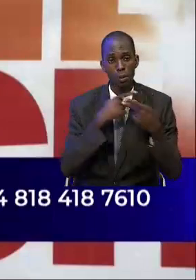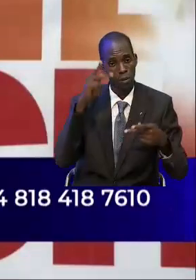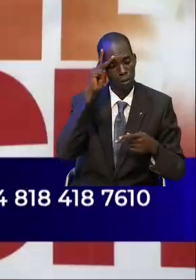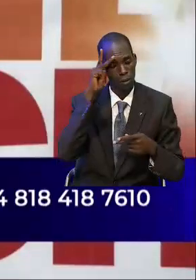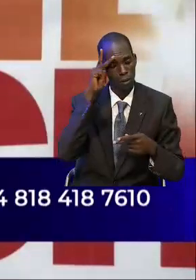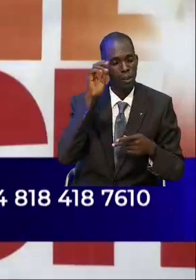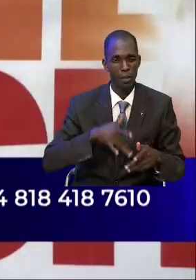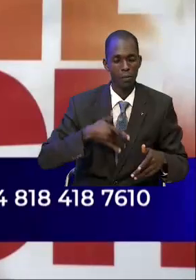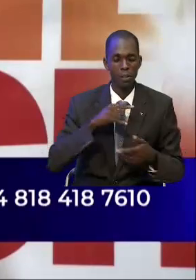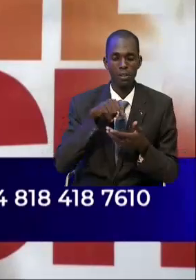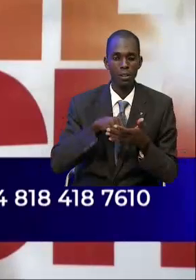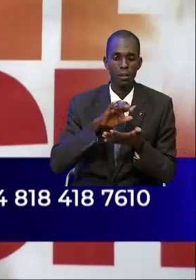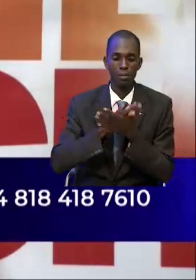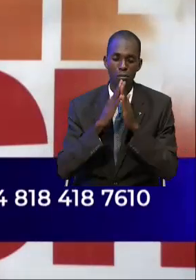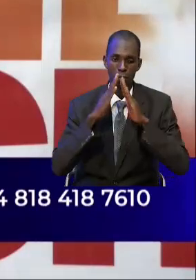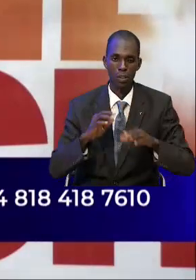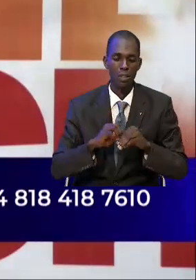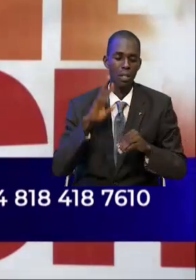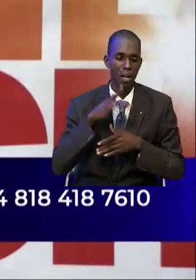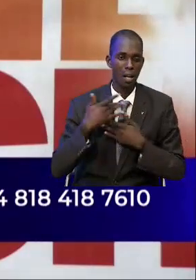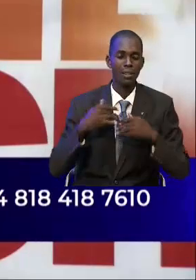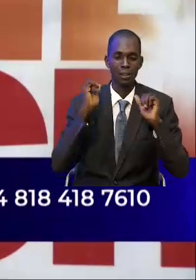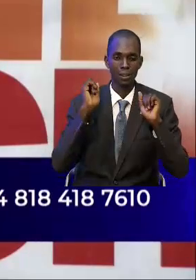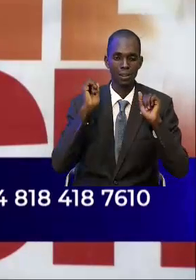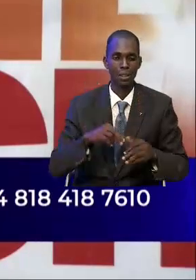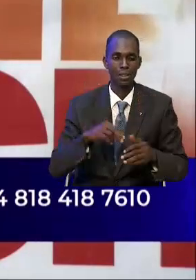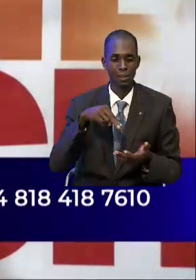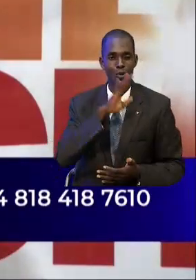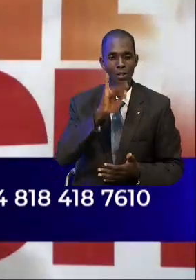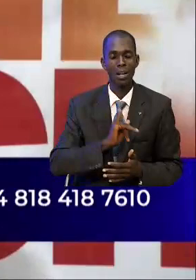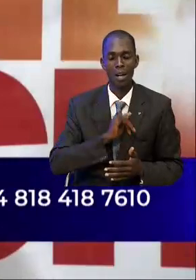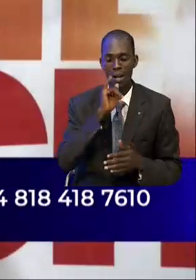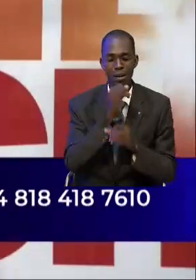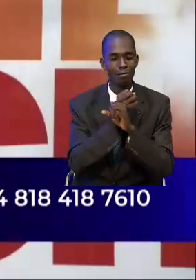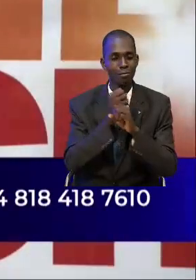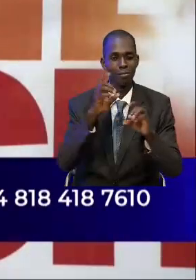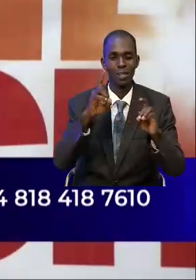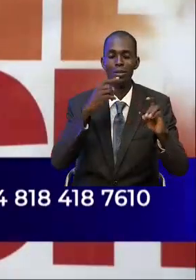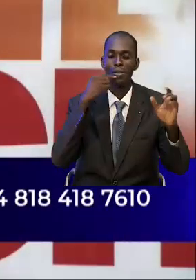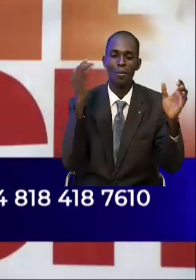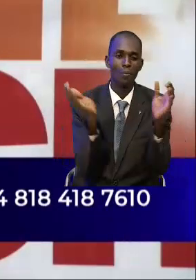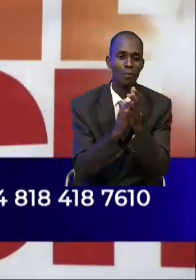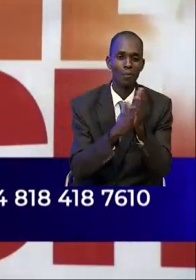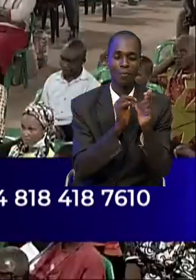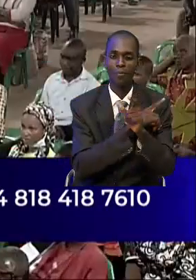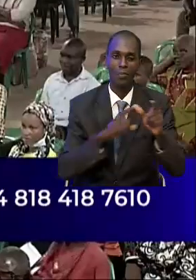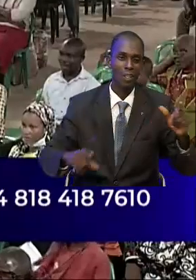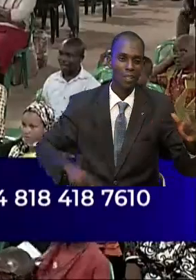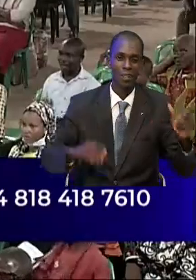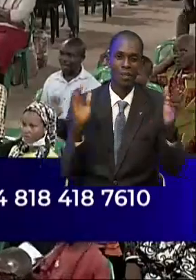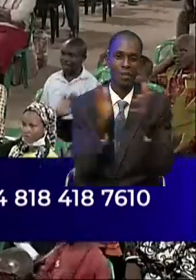in the Lord, I felt this peace in my heart. And now I can stand boldly and say that I'm saved. Praise the